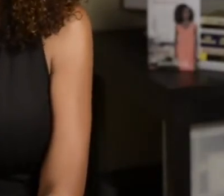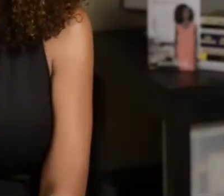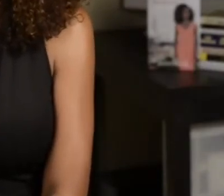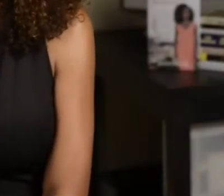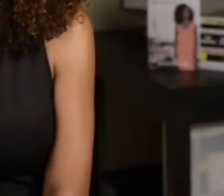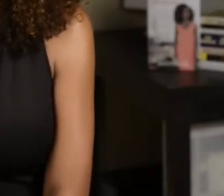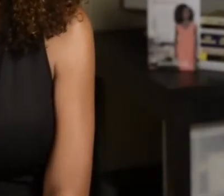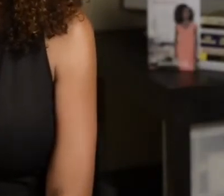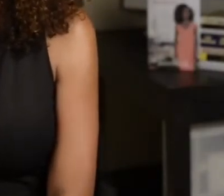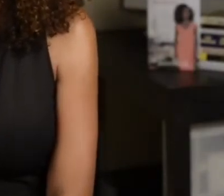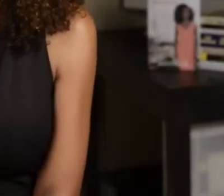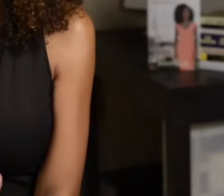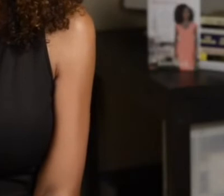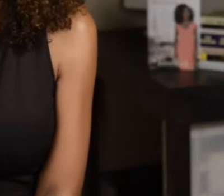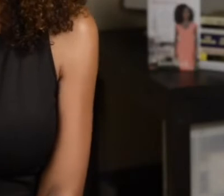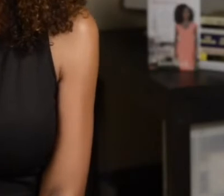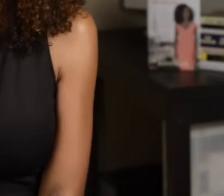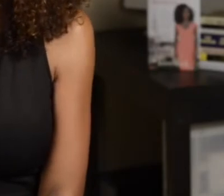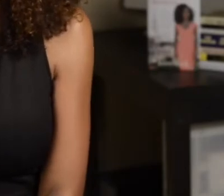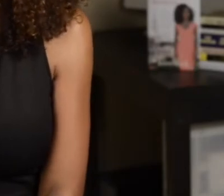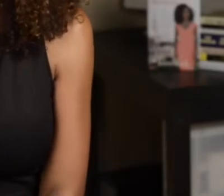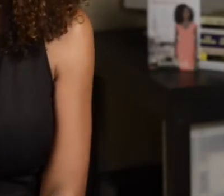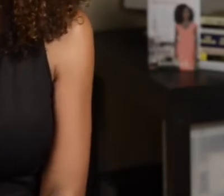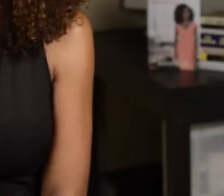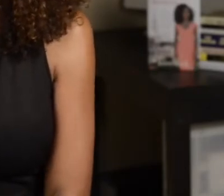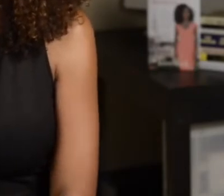that's how I should be perceived. I'm not passing as anything. I'm